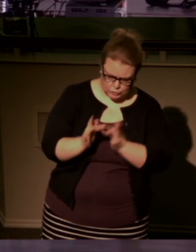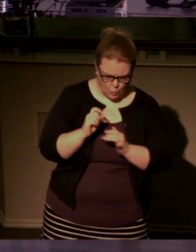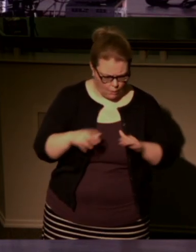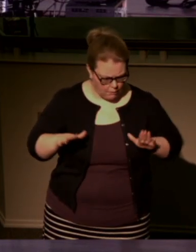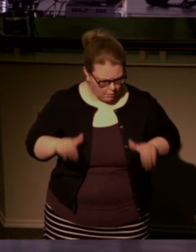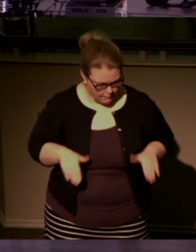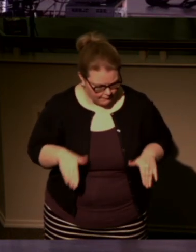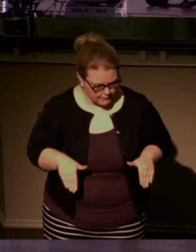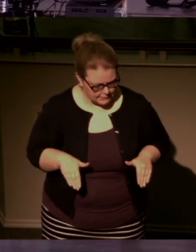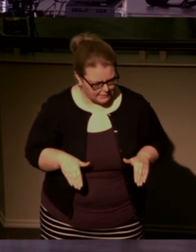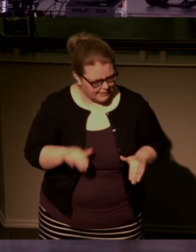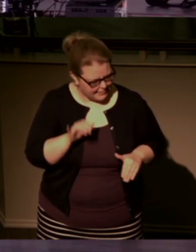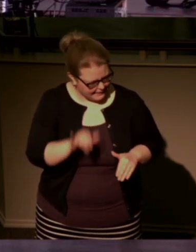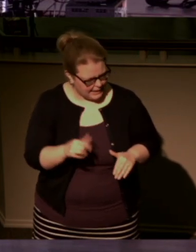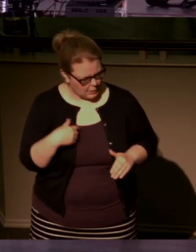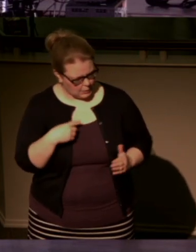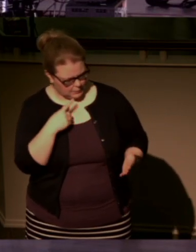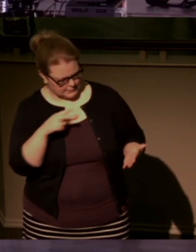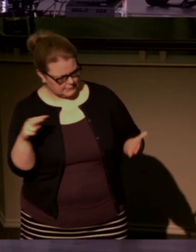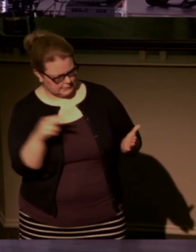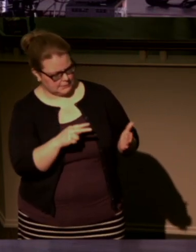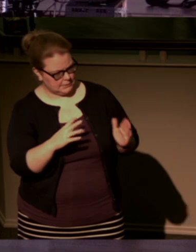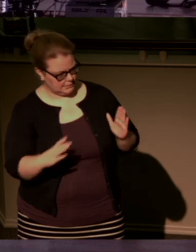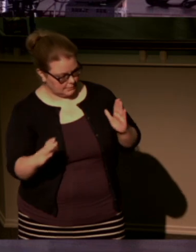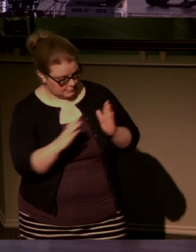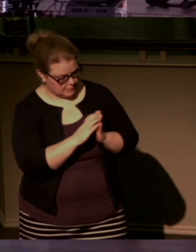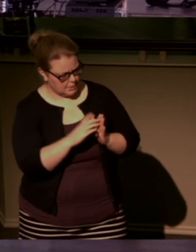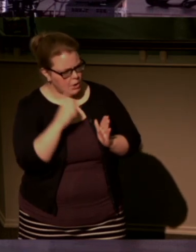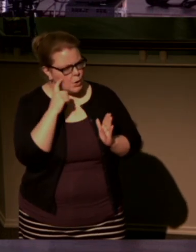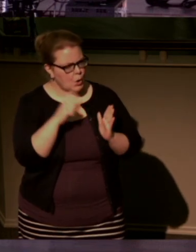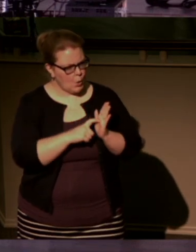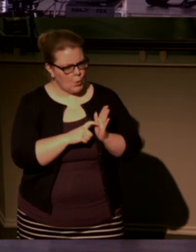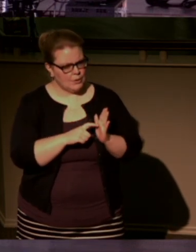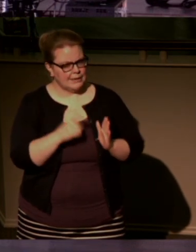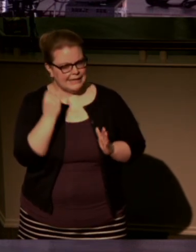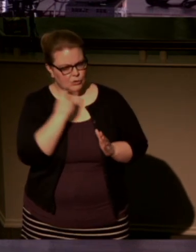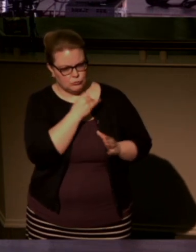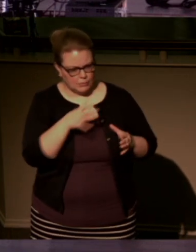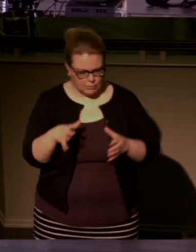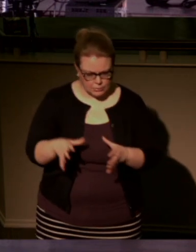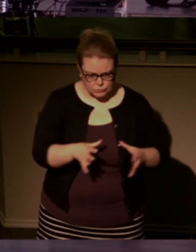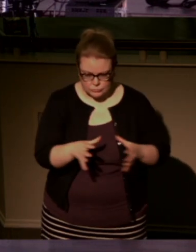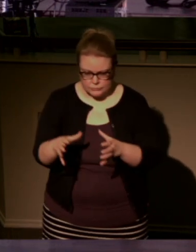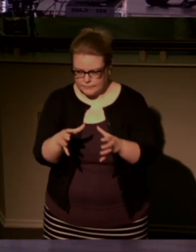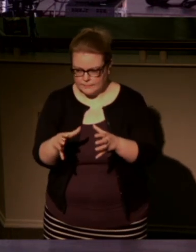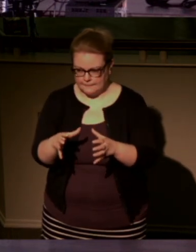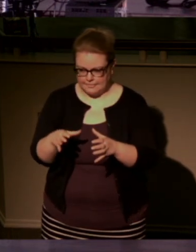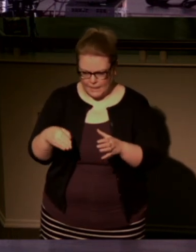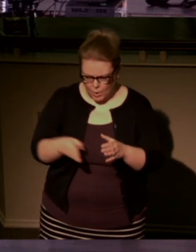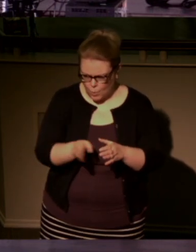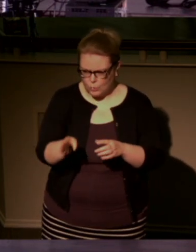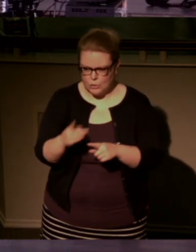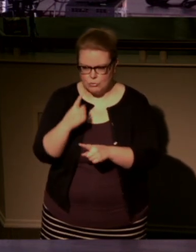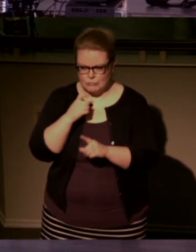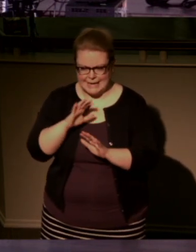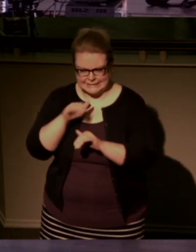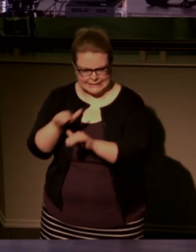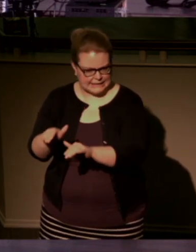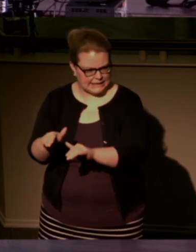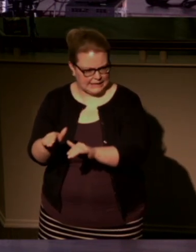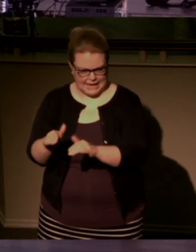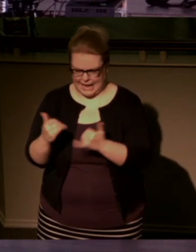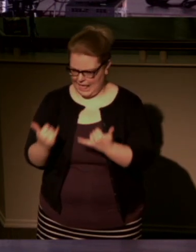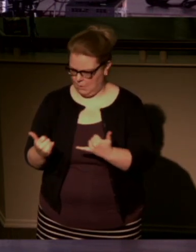this passage. Notice their little journey. They go to the Red Sea. They're boxed in a